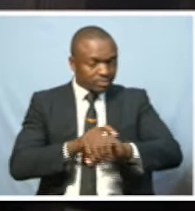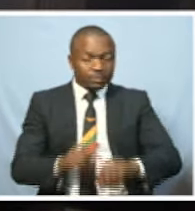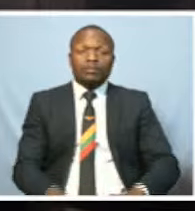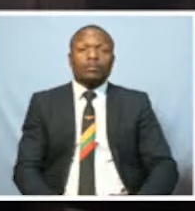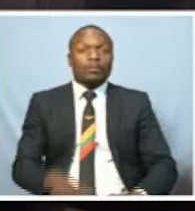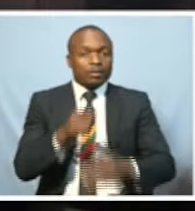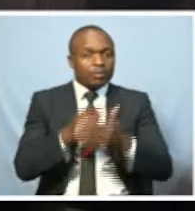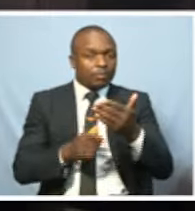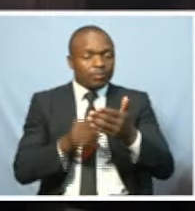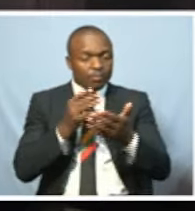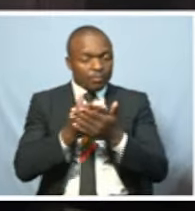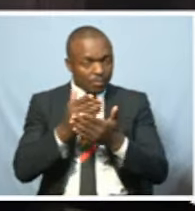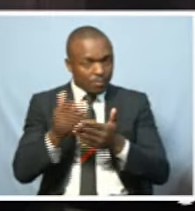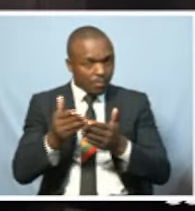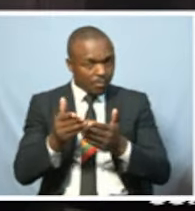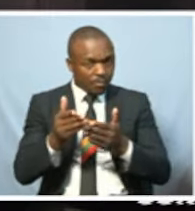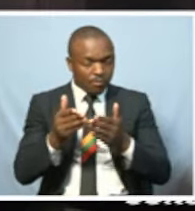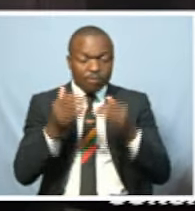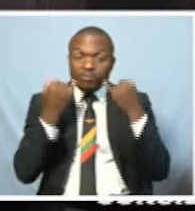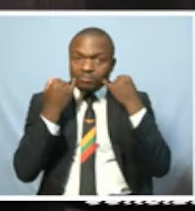What does procurement rule